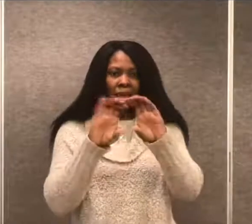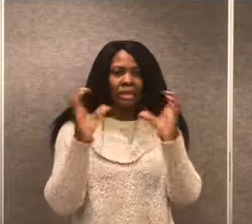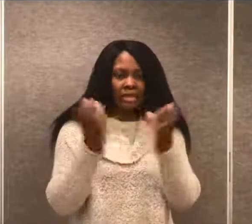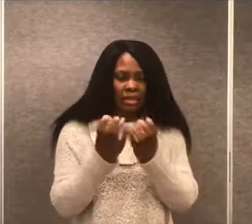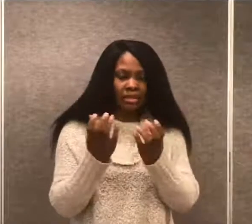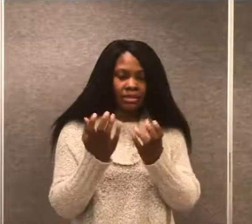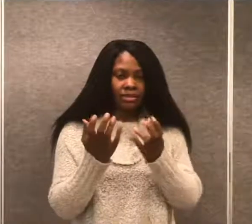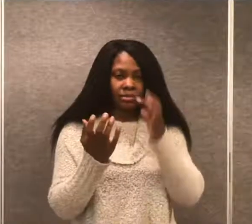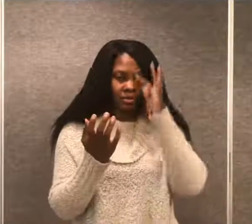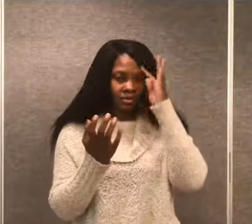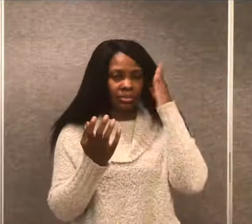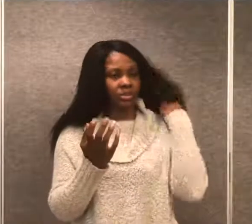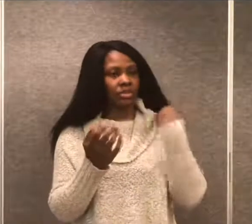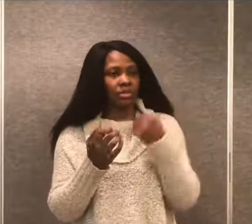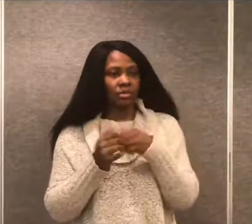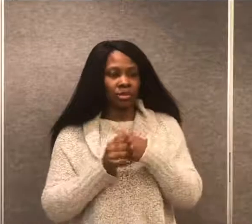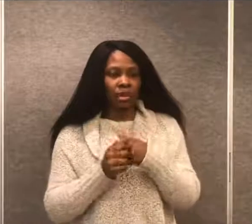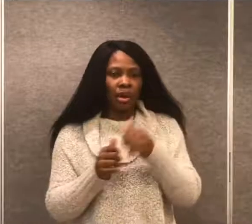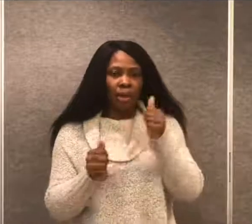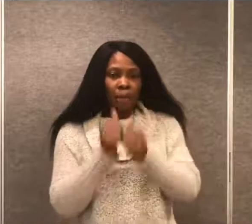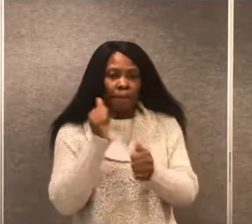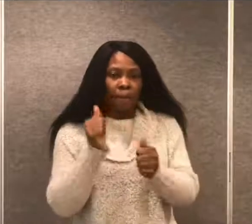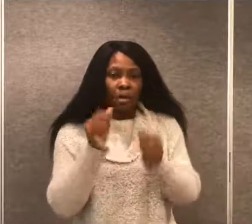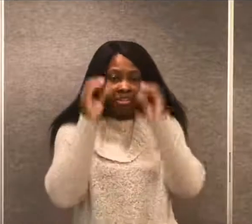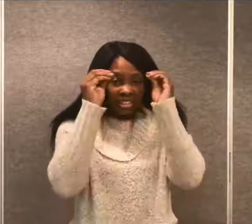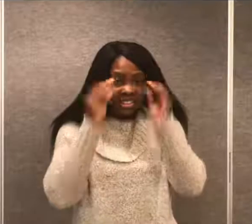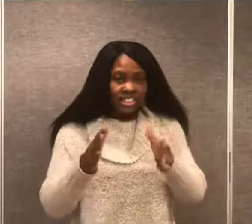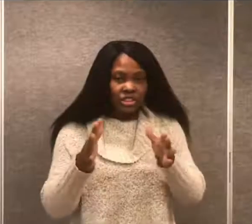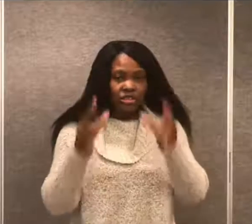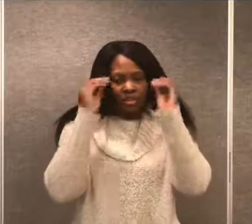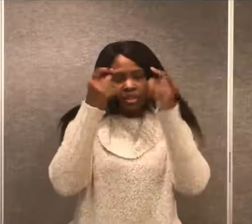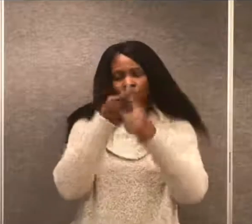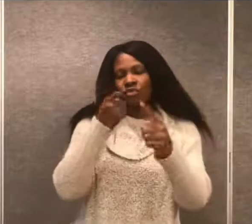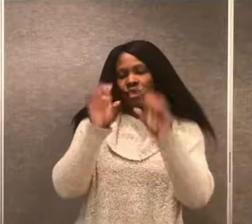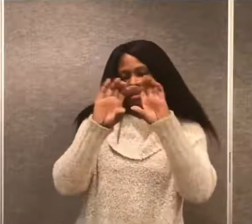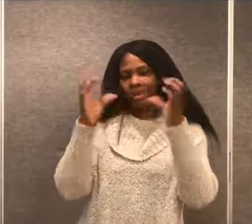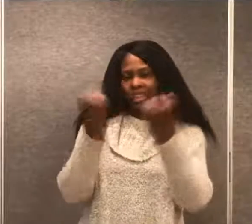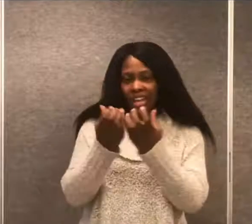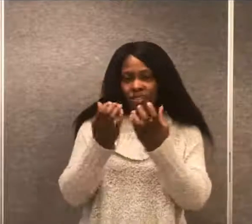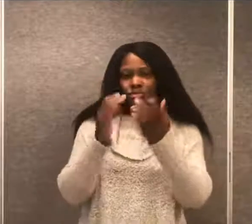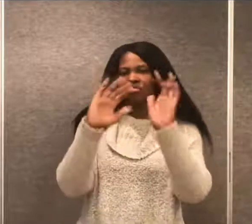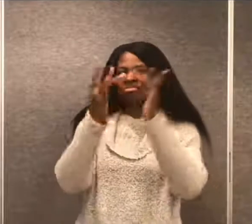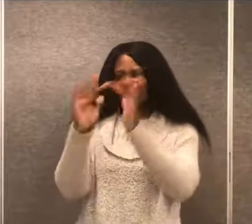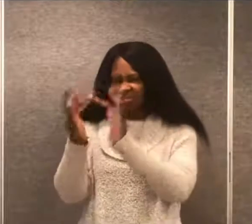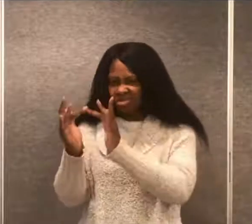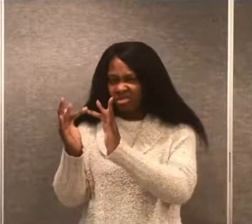it. Most of them should just go into the classroom, just teach from the classroom. But we had concerns and thanking Dr.